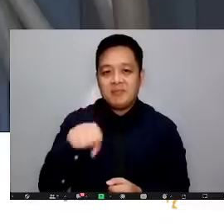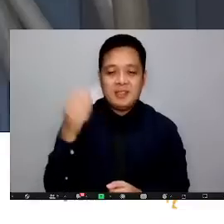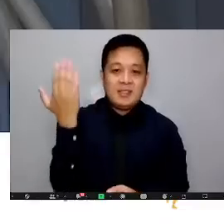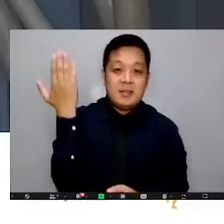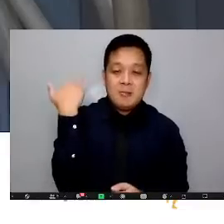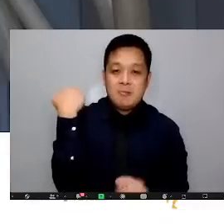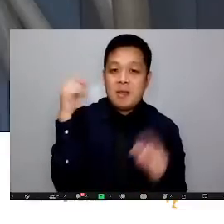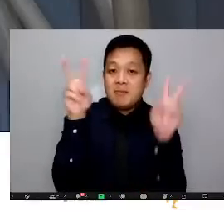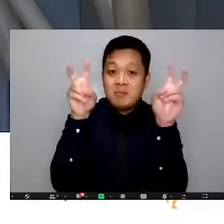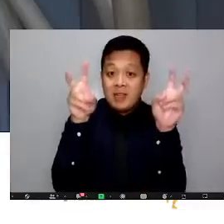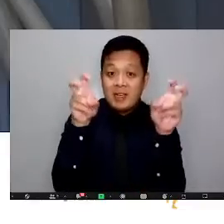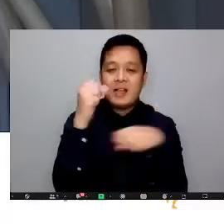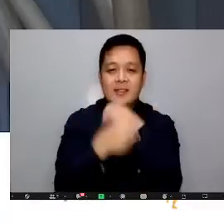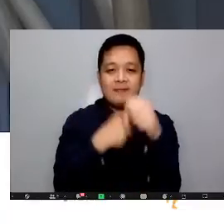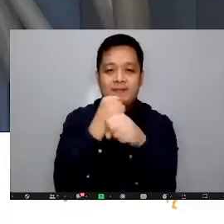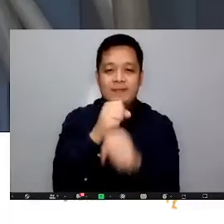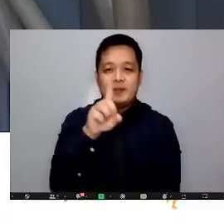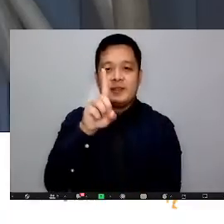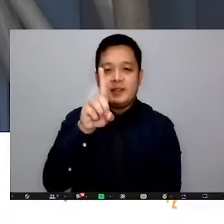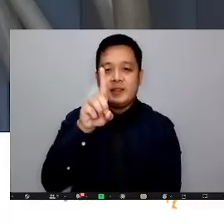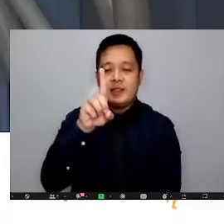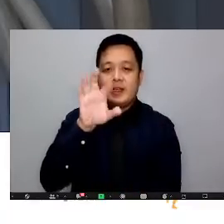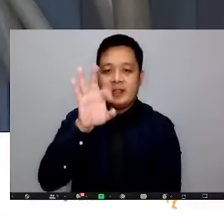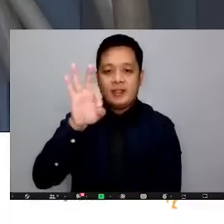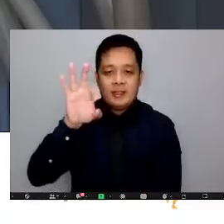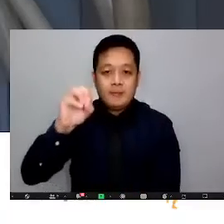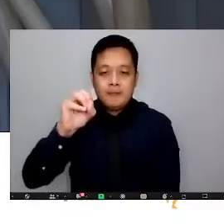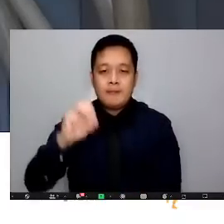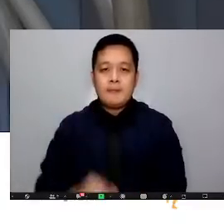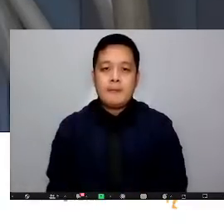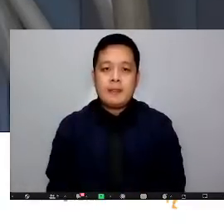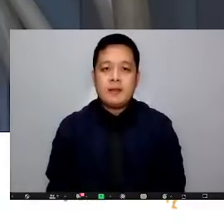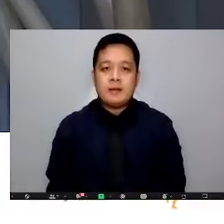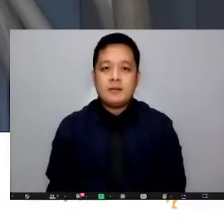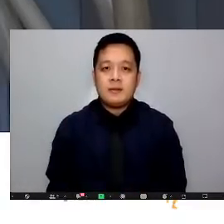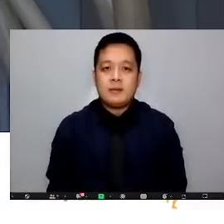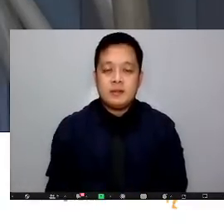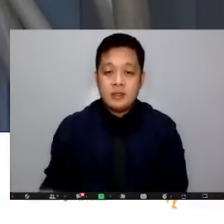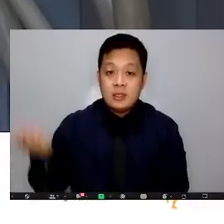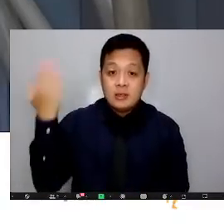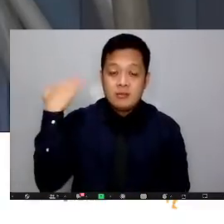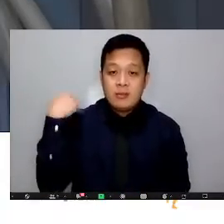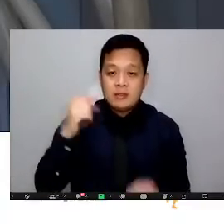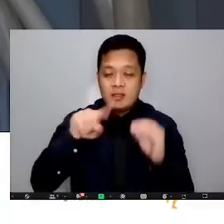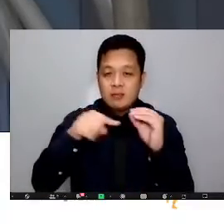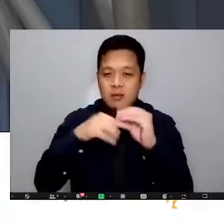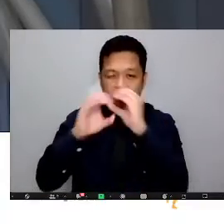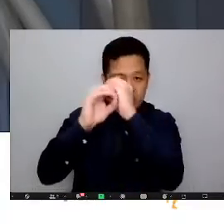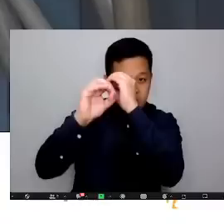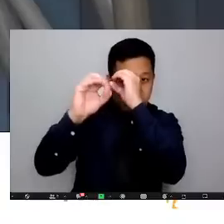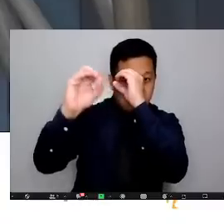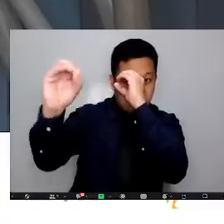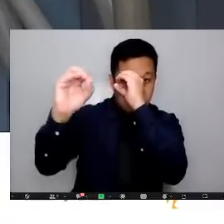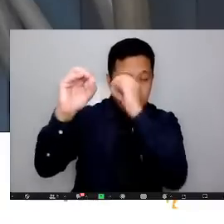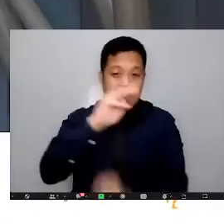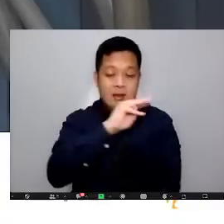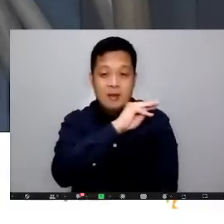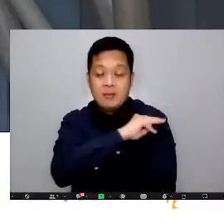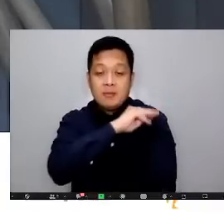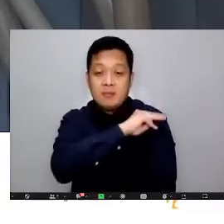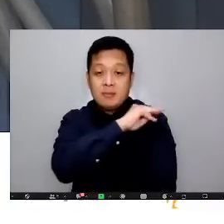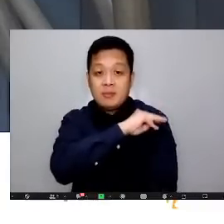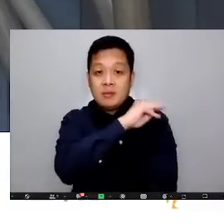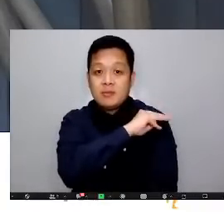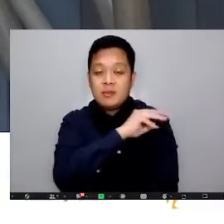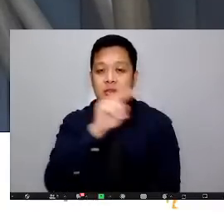1990. 32 years after the Hubble Telescope project and mission, NASA released last